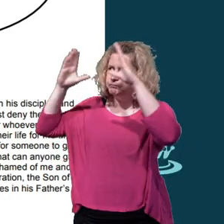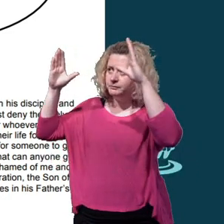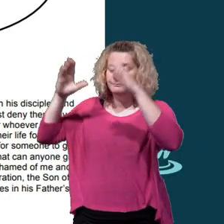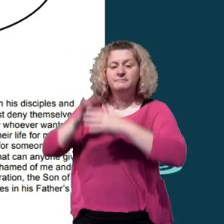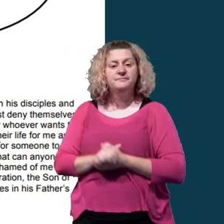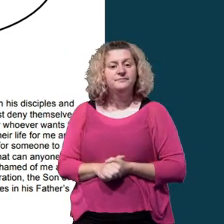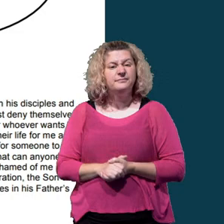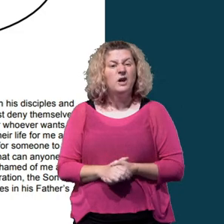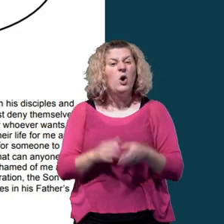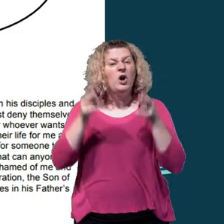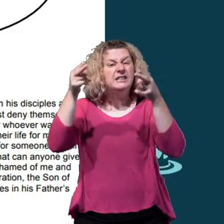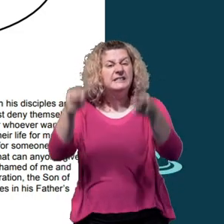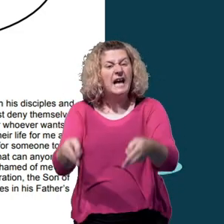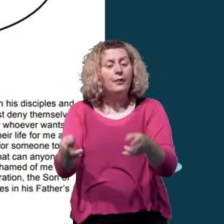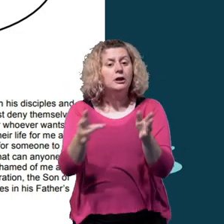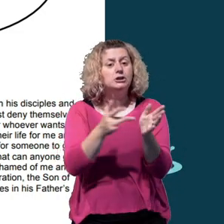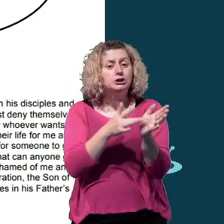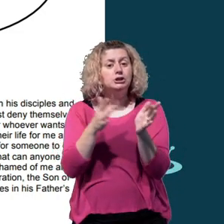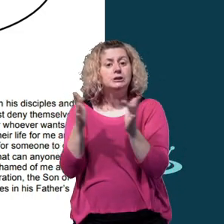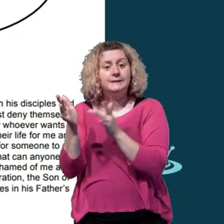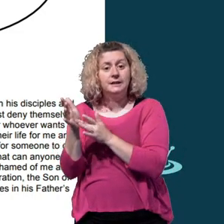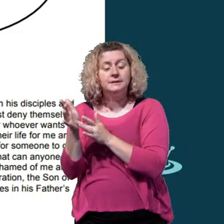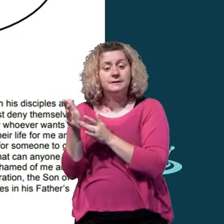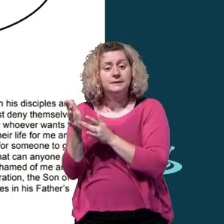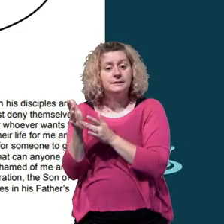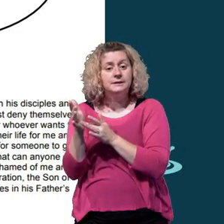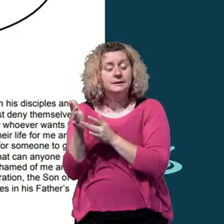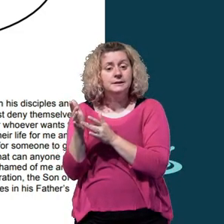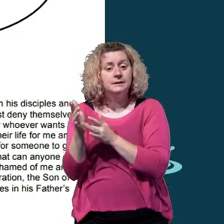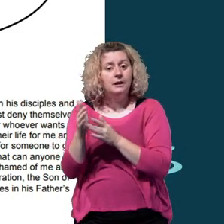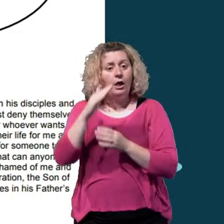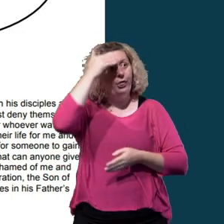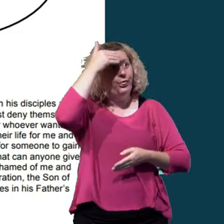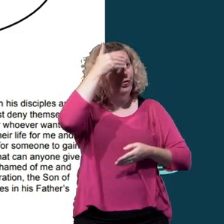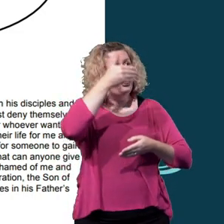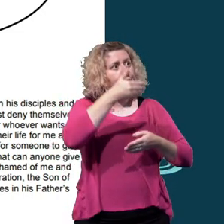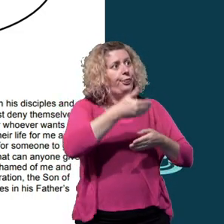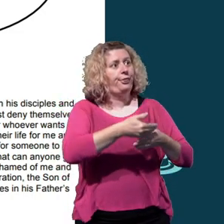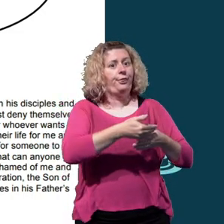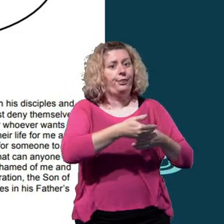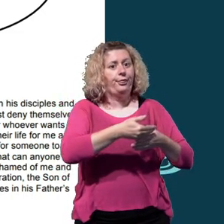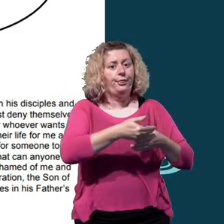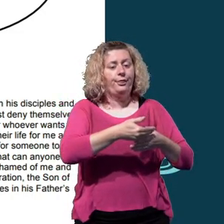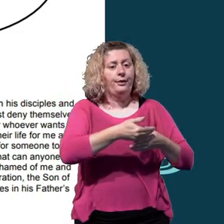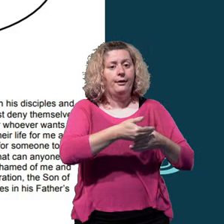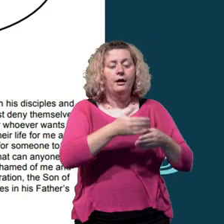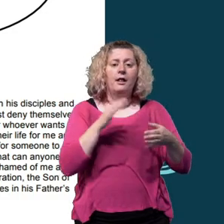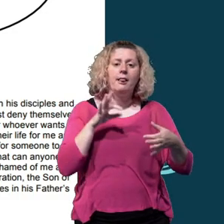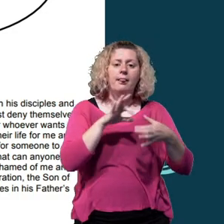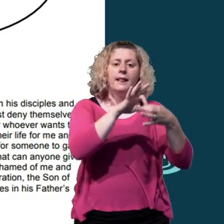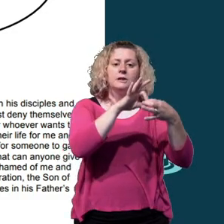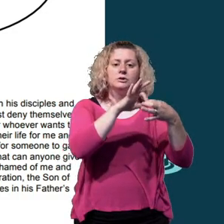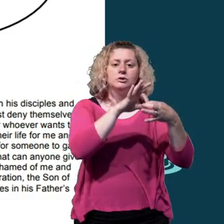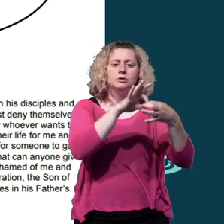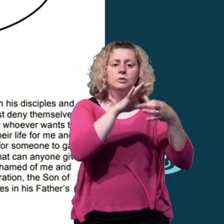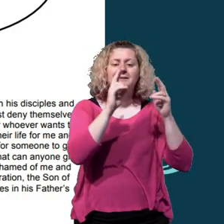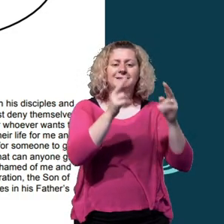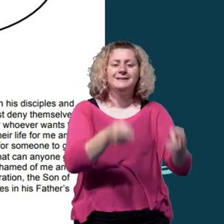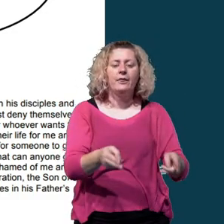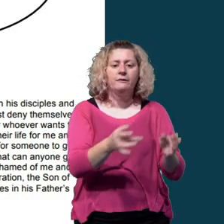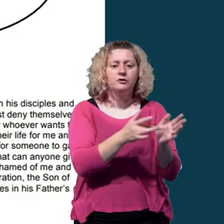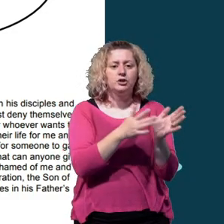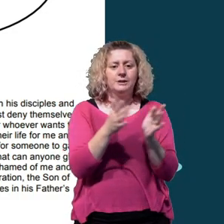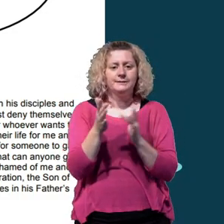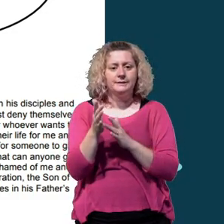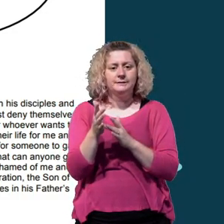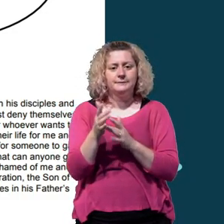Peter, that's right, he's done his GCSE, he's got who is Jesus, but he's failed his A-level. Why did he come? So who's the